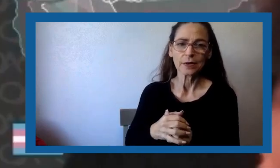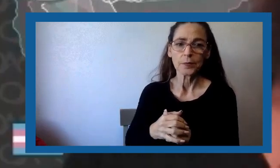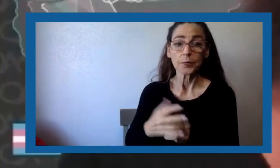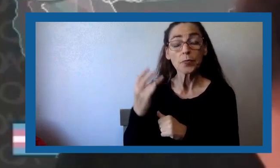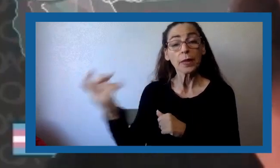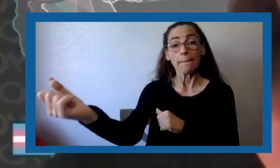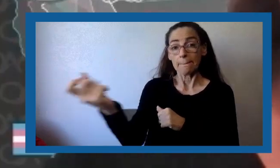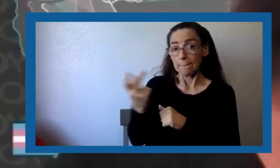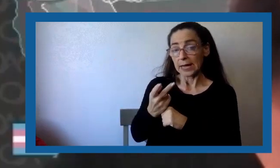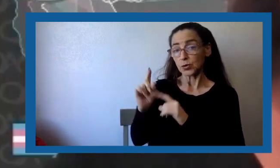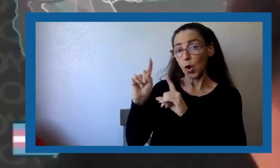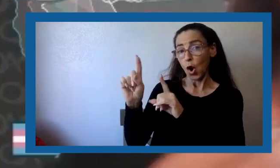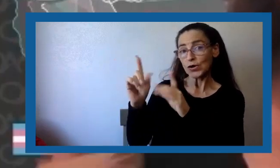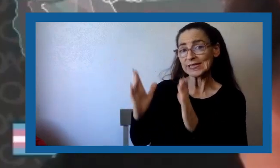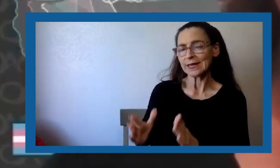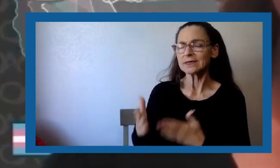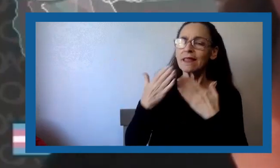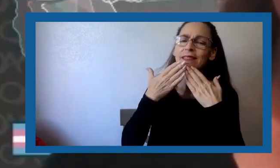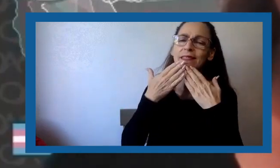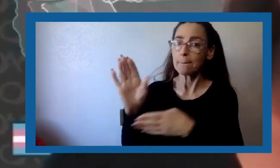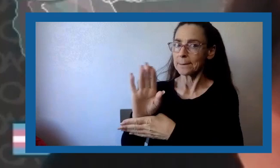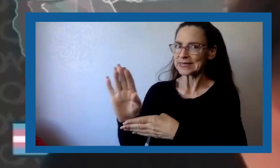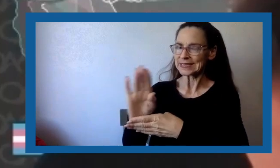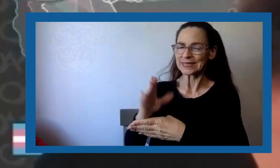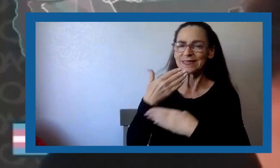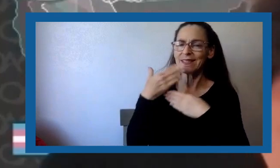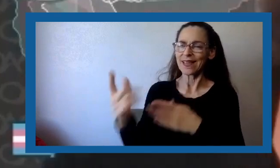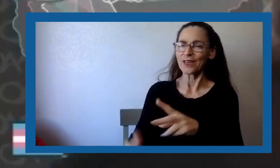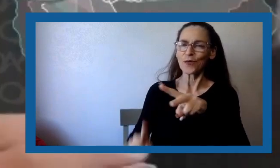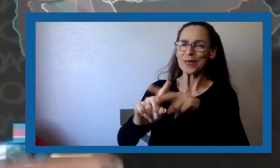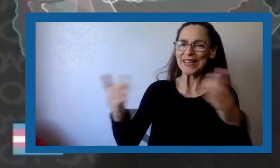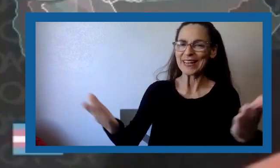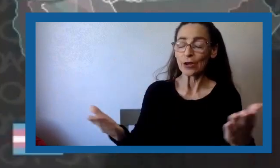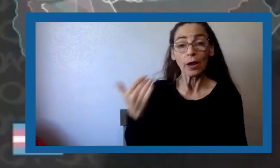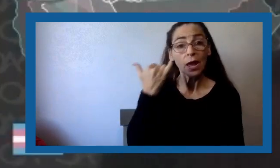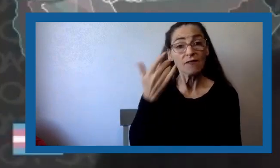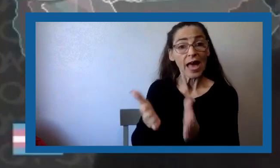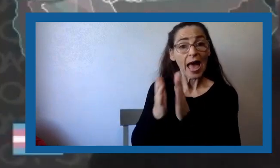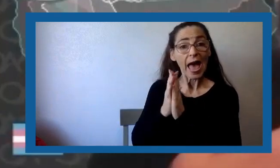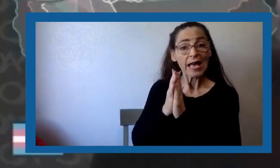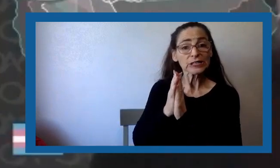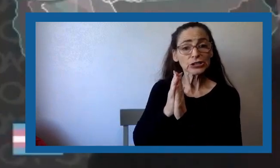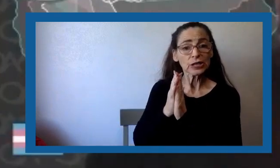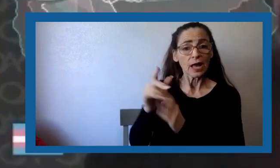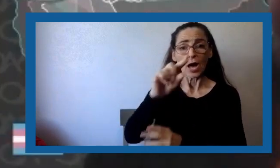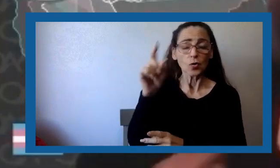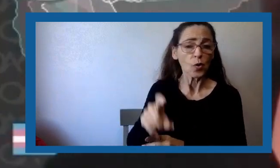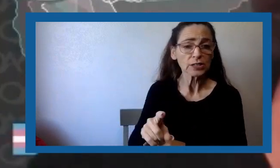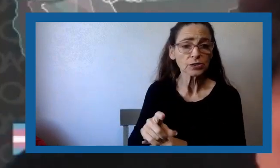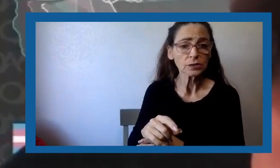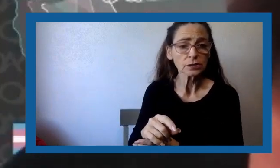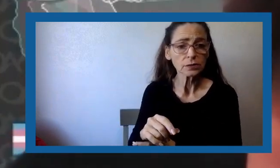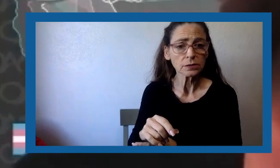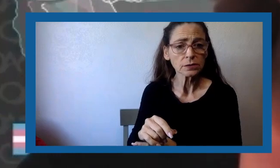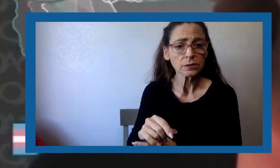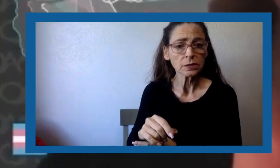again, back to our attendees and participants, thank you for being here. If you would like to ask her a question, we're not going to unmute some